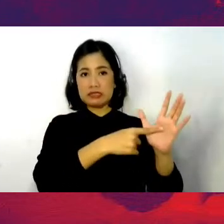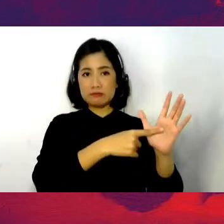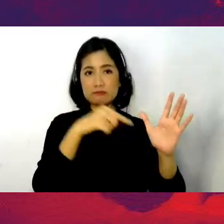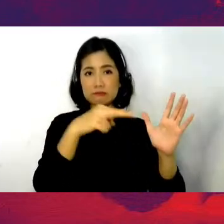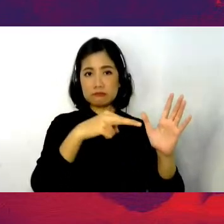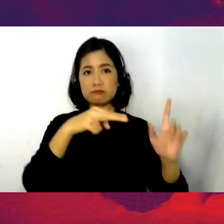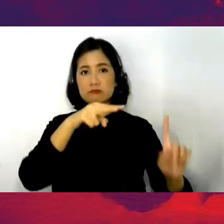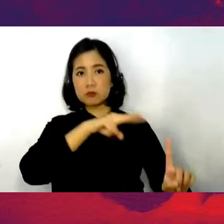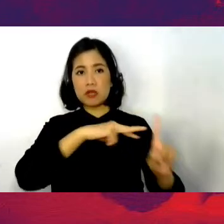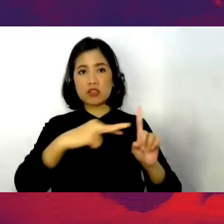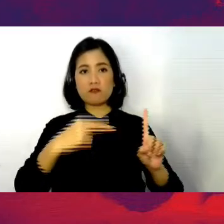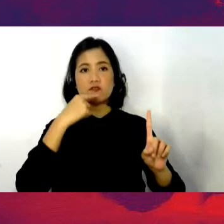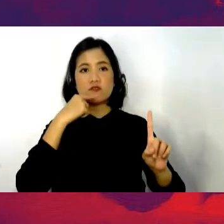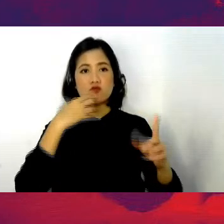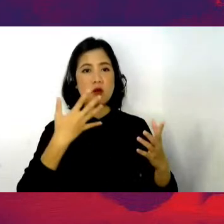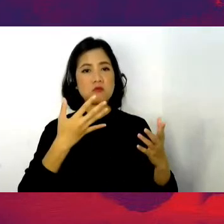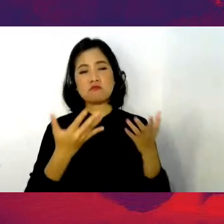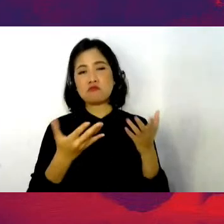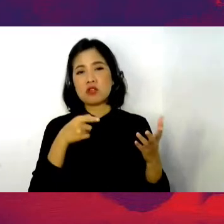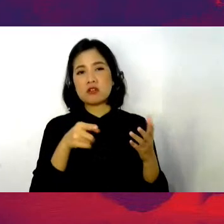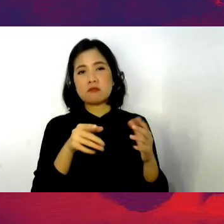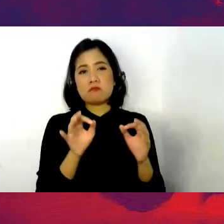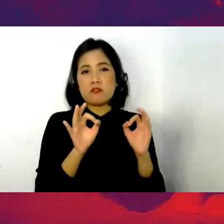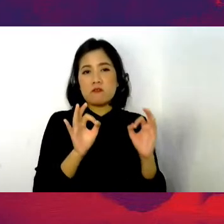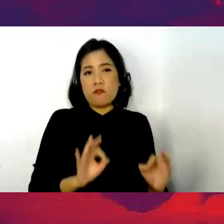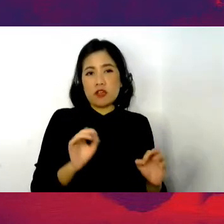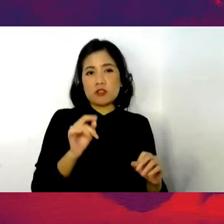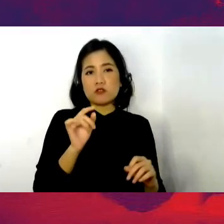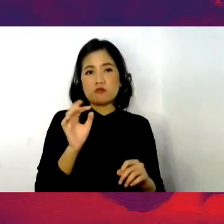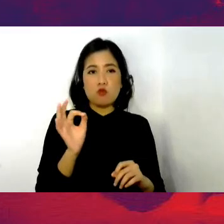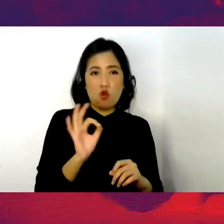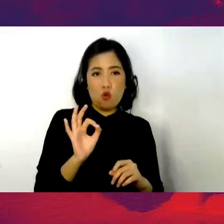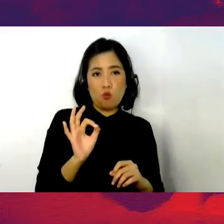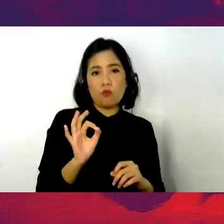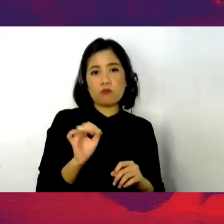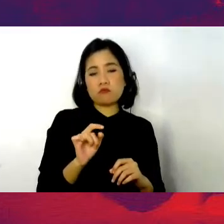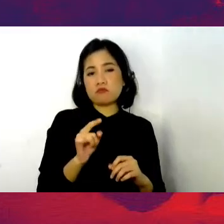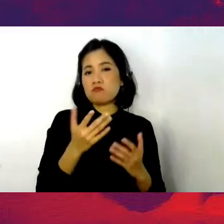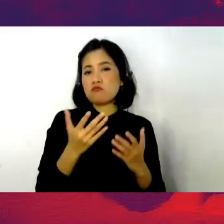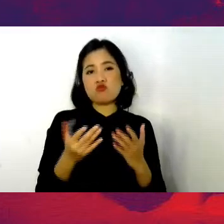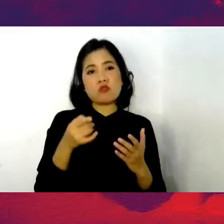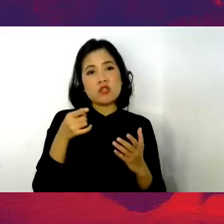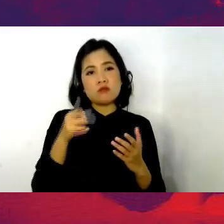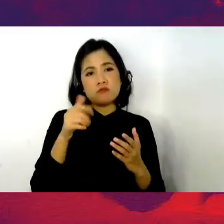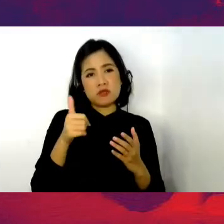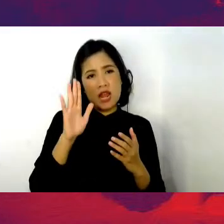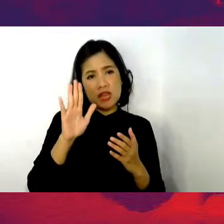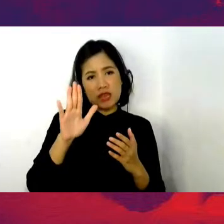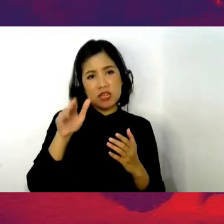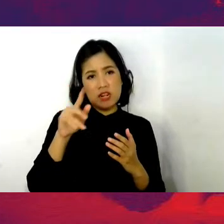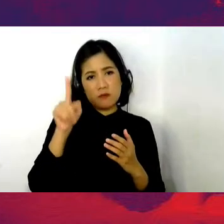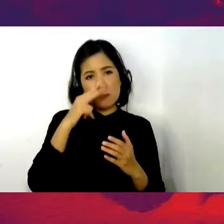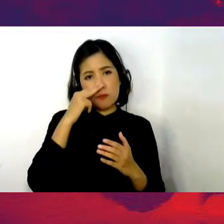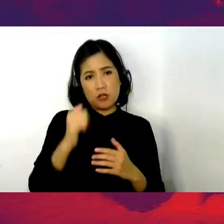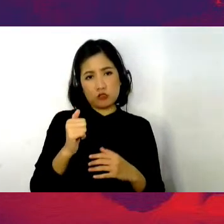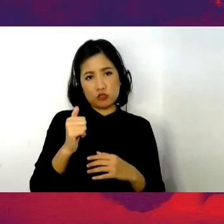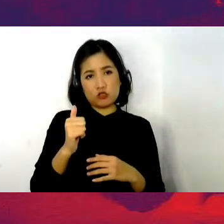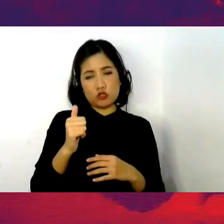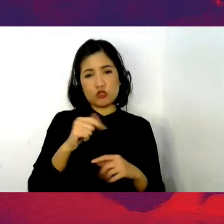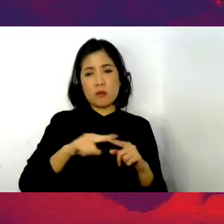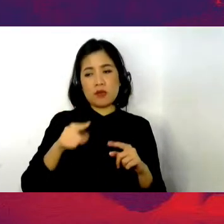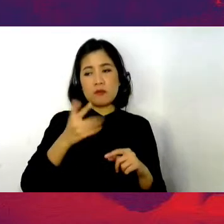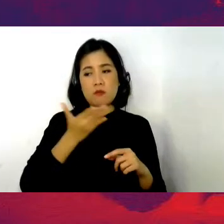albeit imperfect, this is imperfect, to be honest with you, we wish this would be much better, but let me tell you slightly